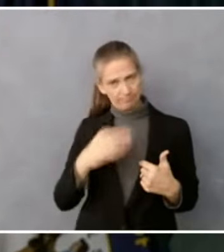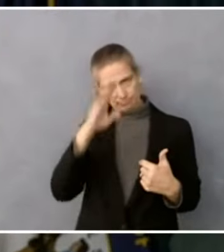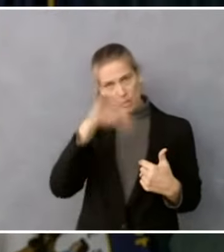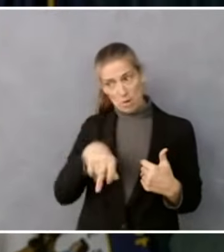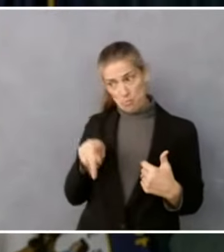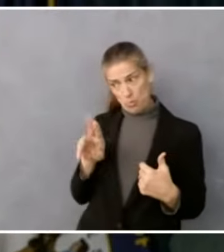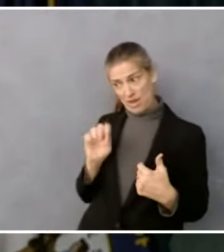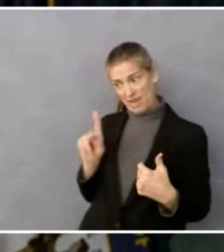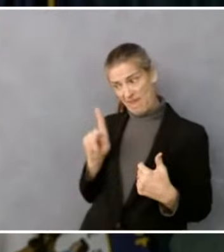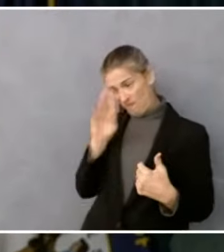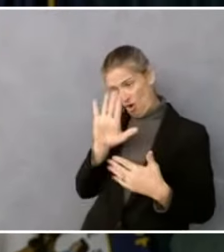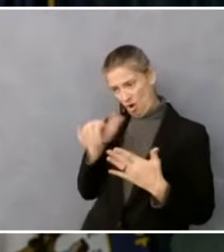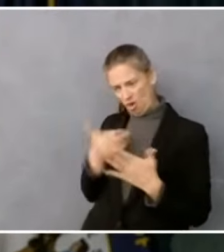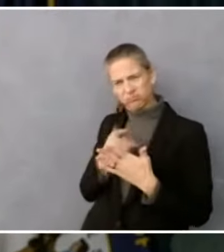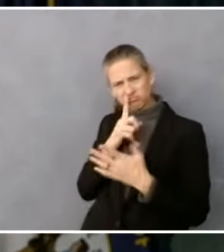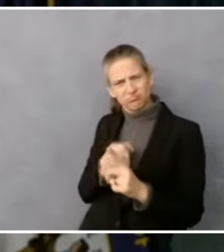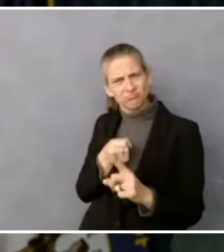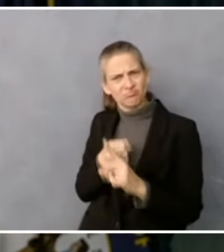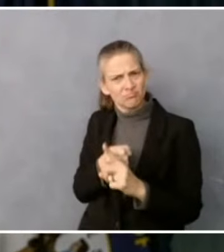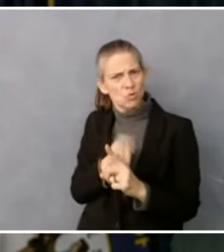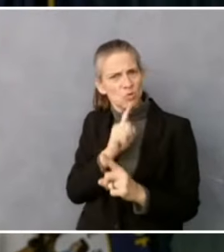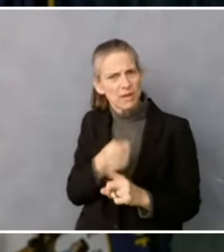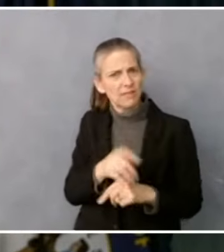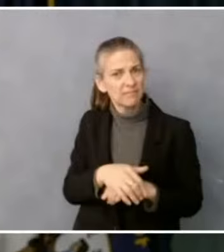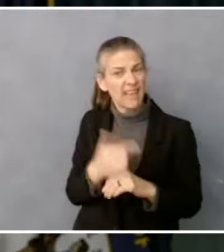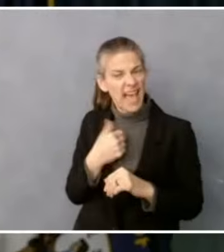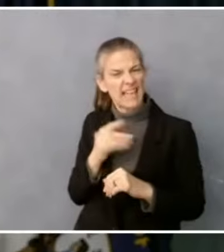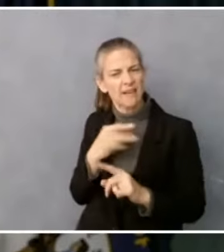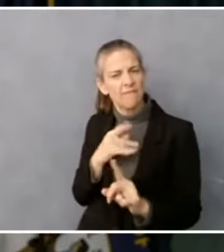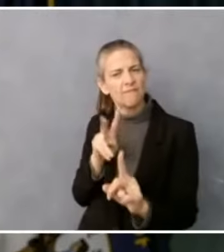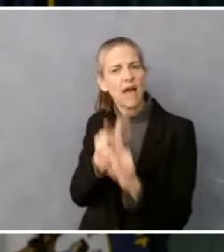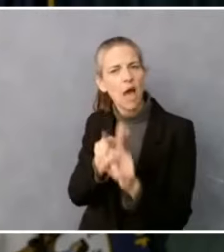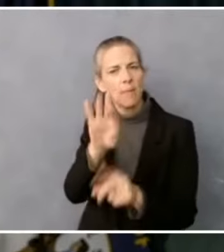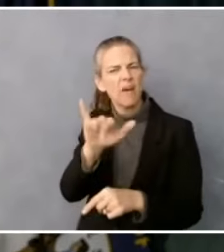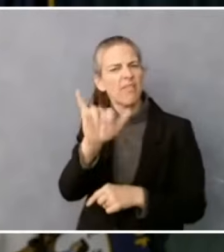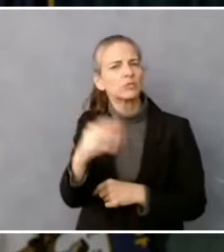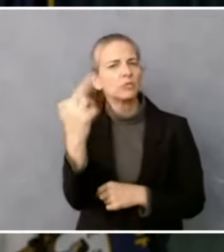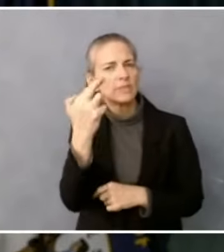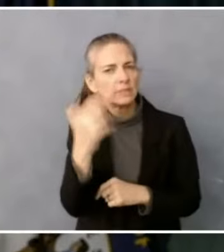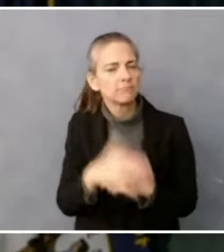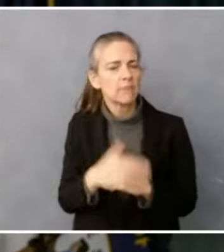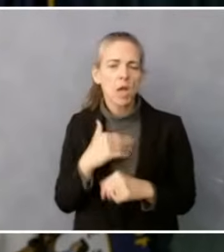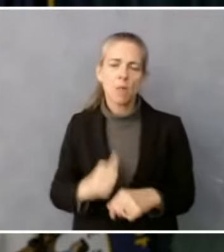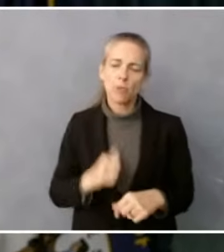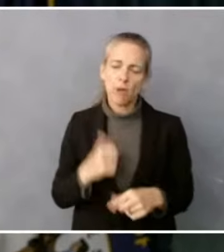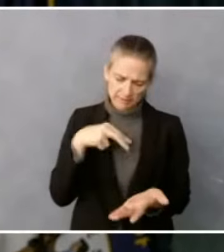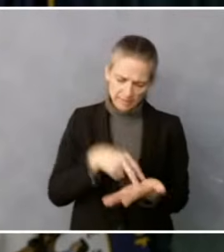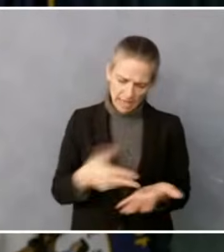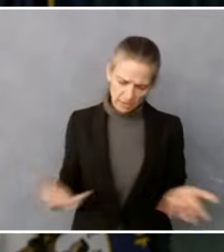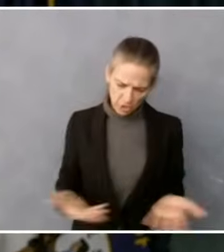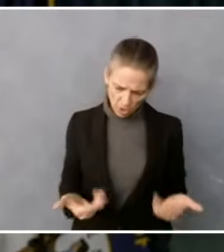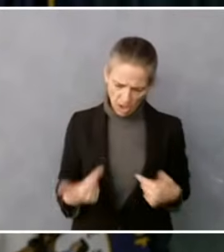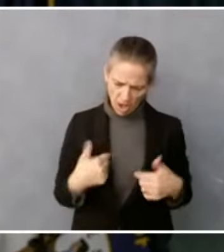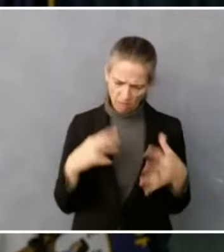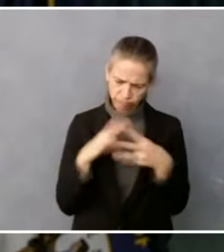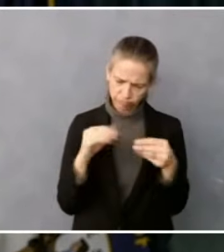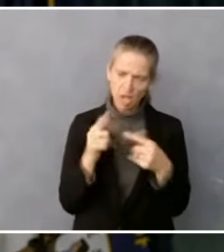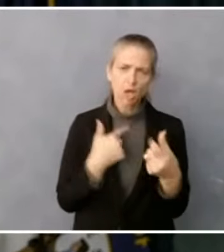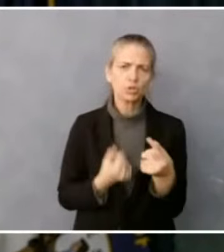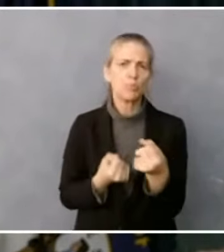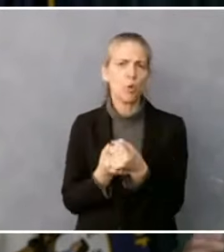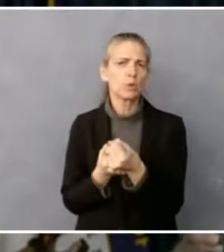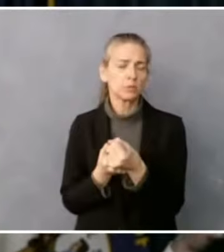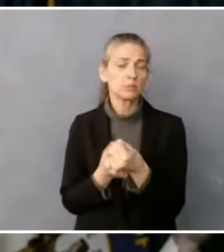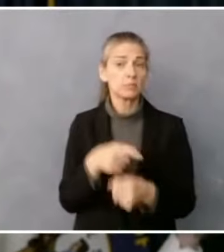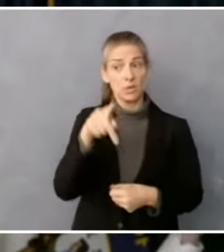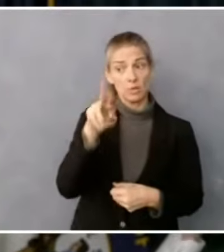and that is why I filed the bill and am proud to stand here and support it today. The goal of pre-K for all is